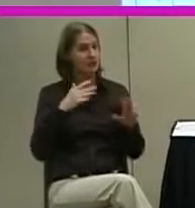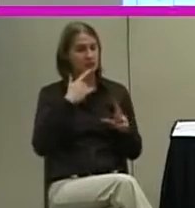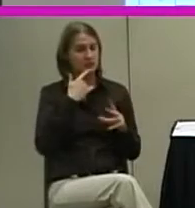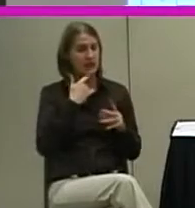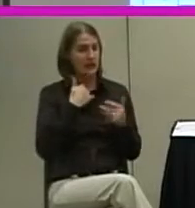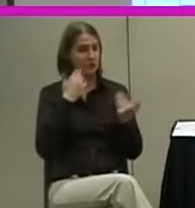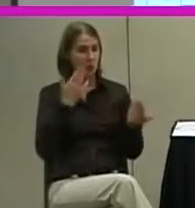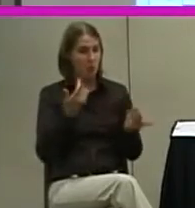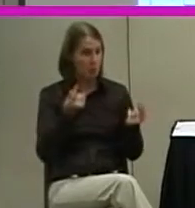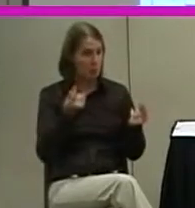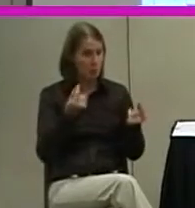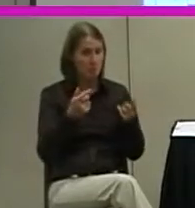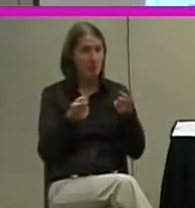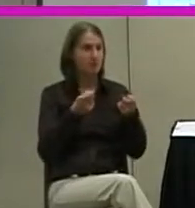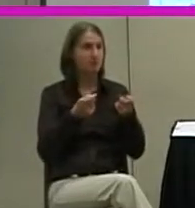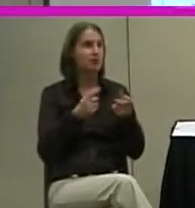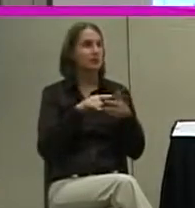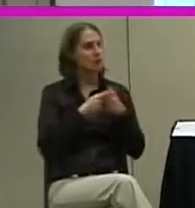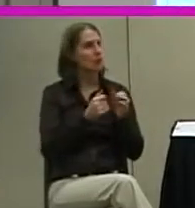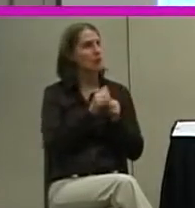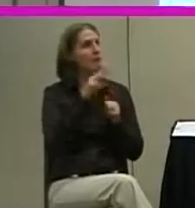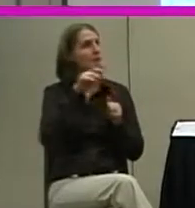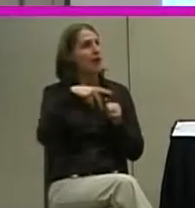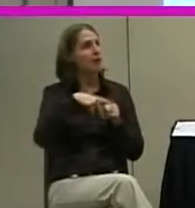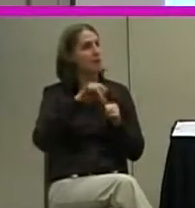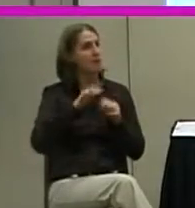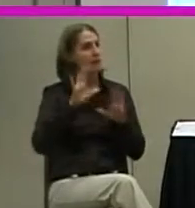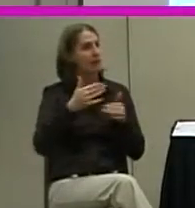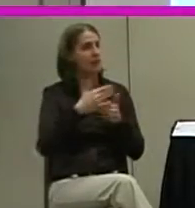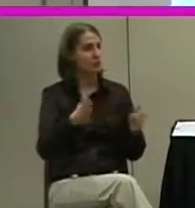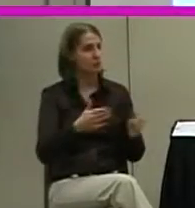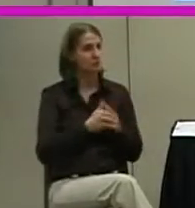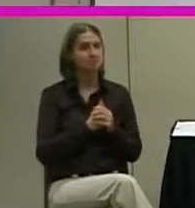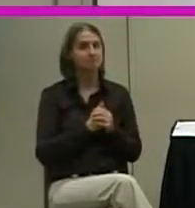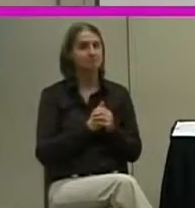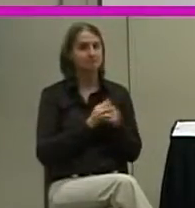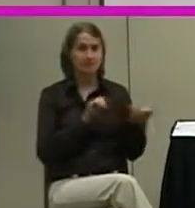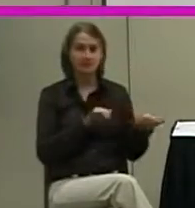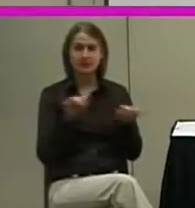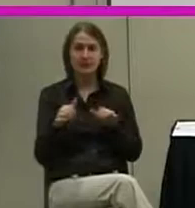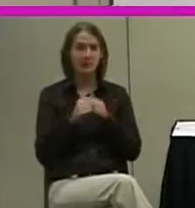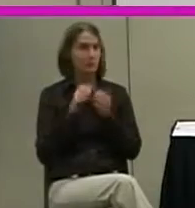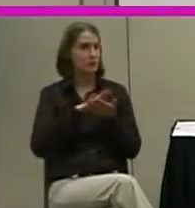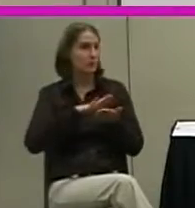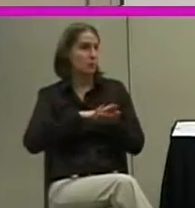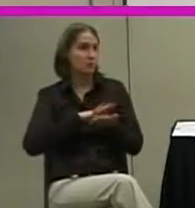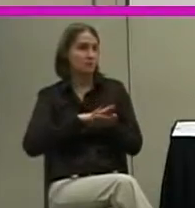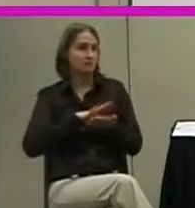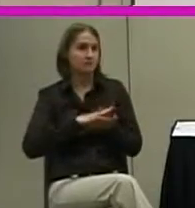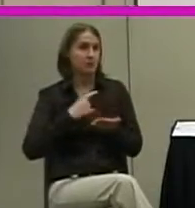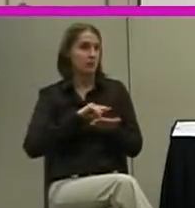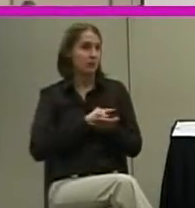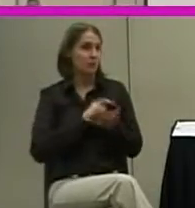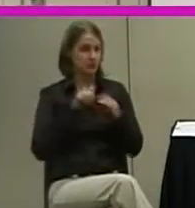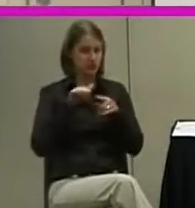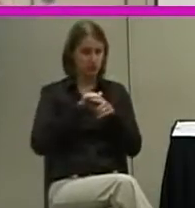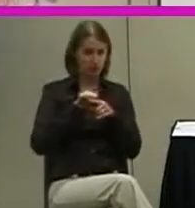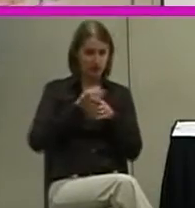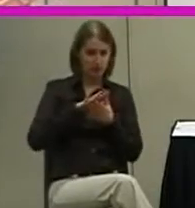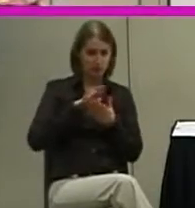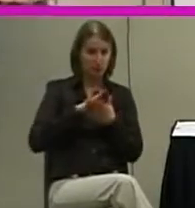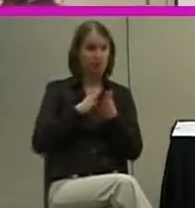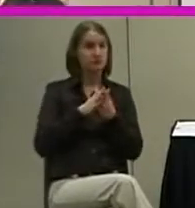with management, I like to start with a map of the classroom, just like we do with the school. When we train schools to do